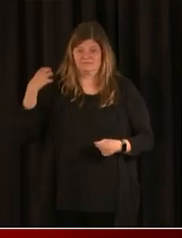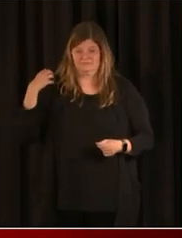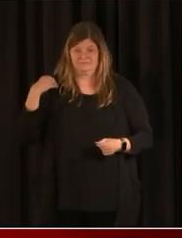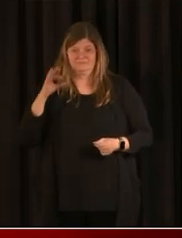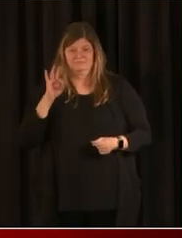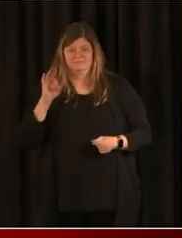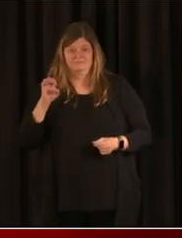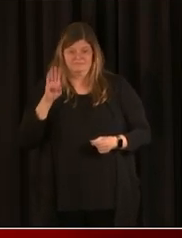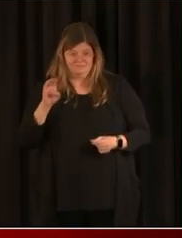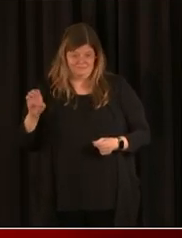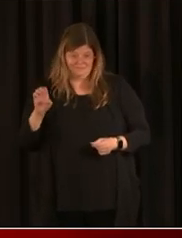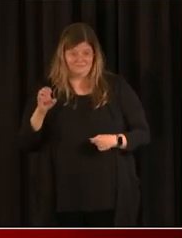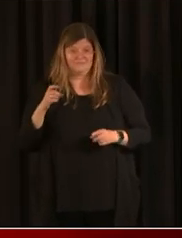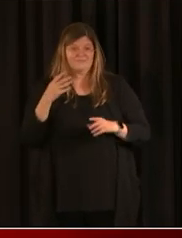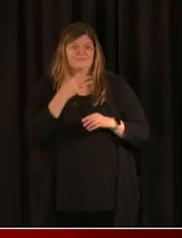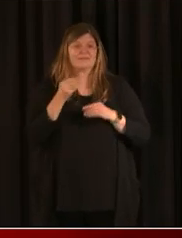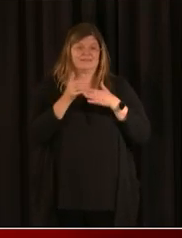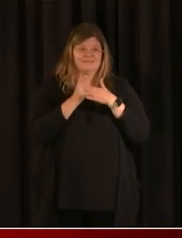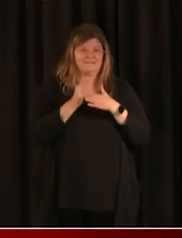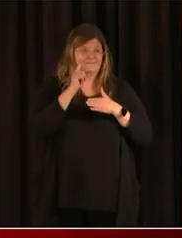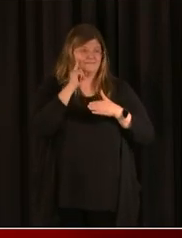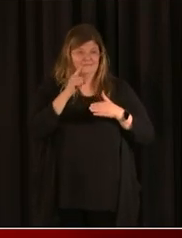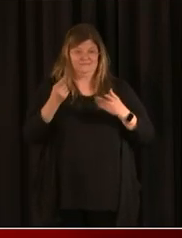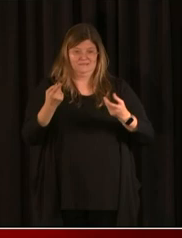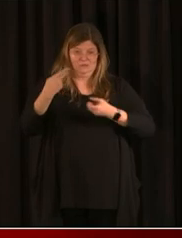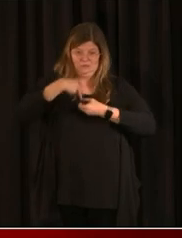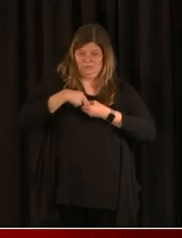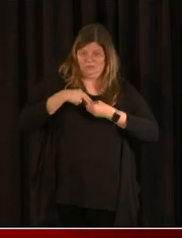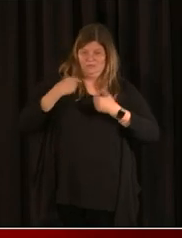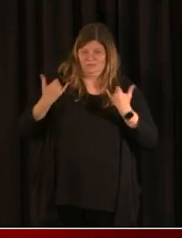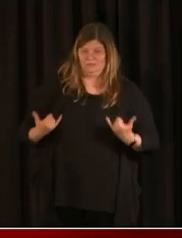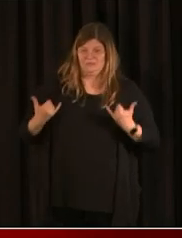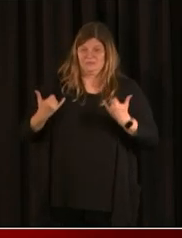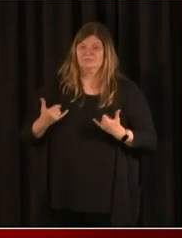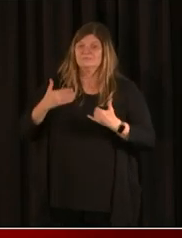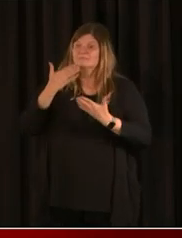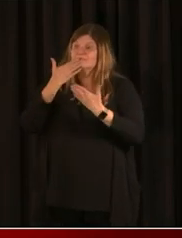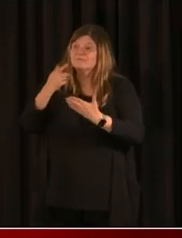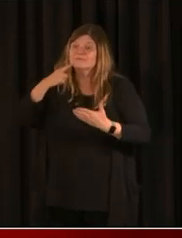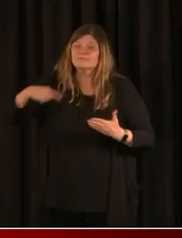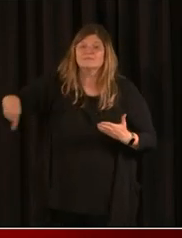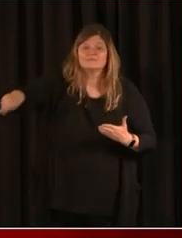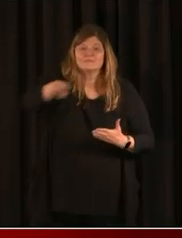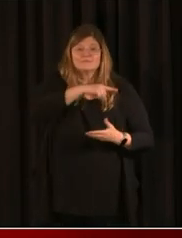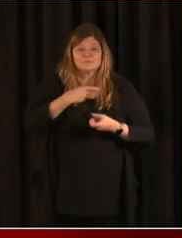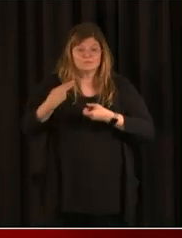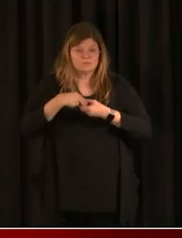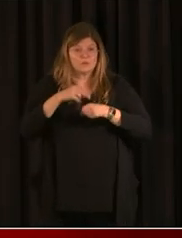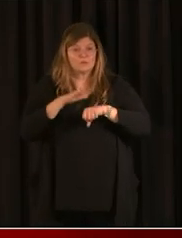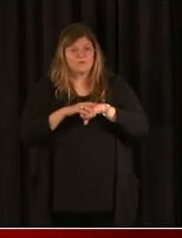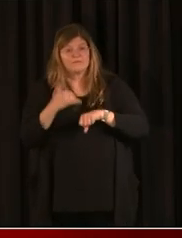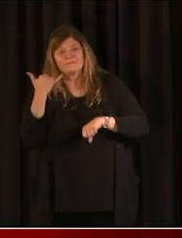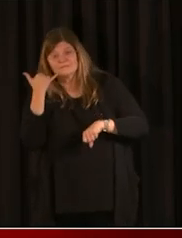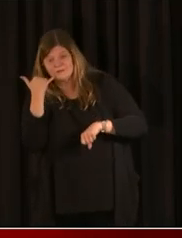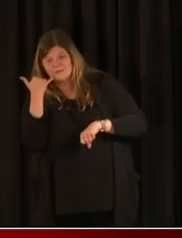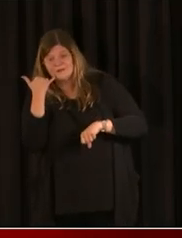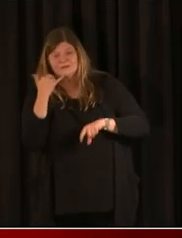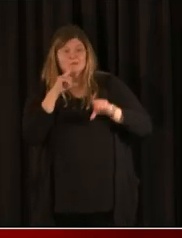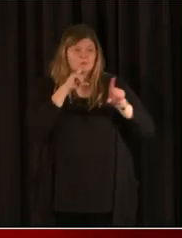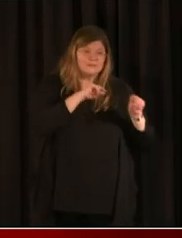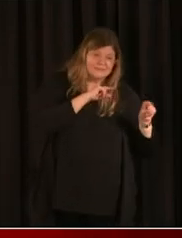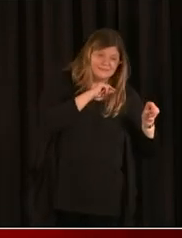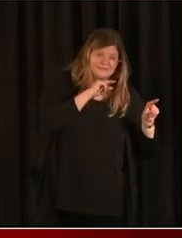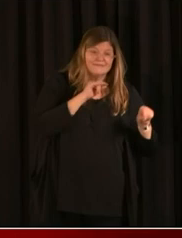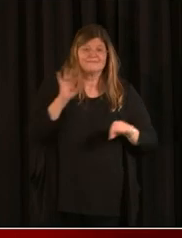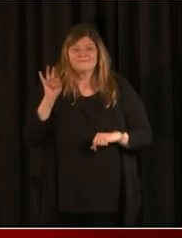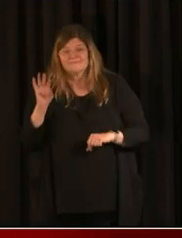the DCPS leadership team for joining us for today's call, as well as all of you that have joined us on phone, on Twitter,